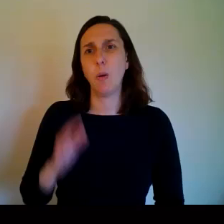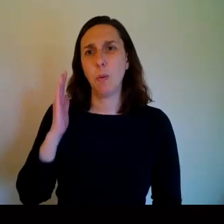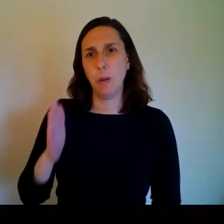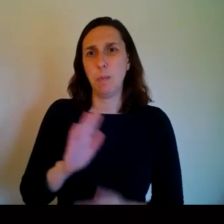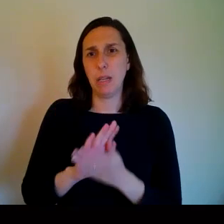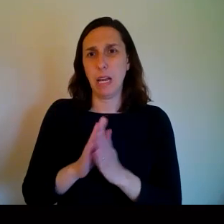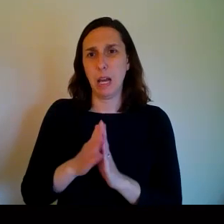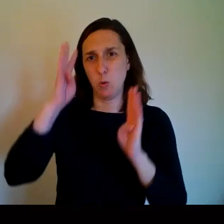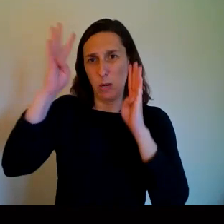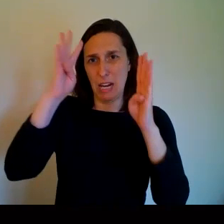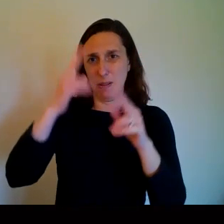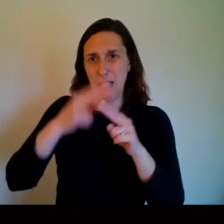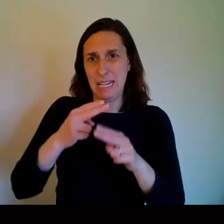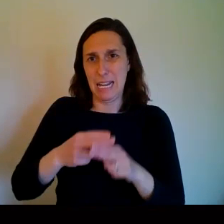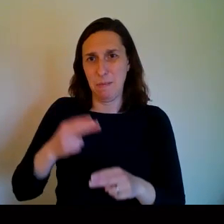here.